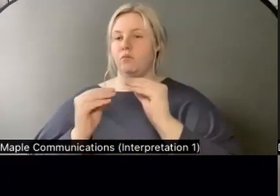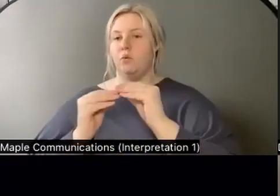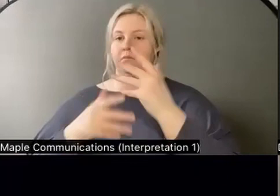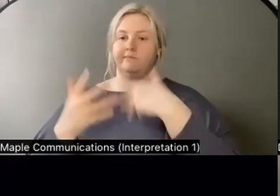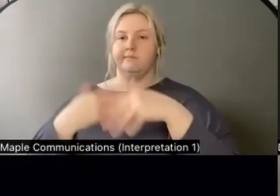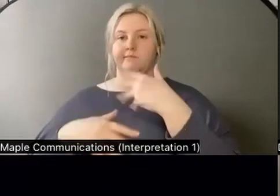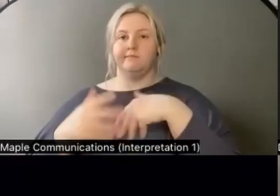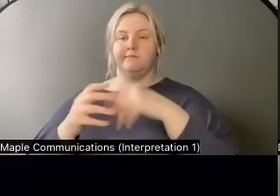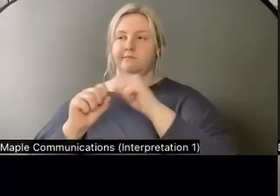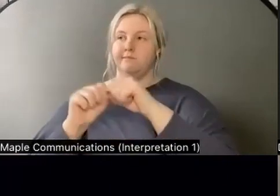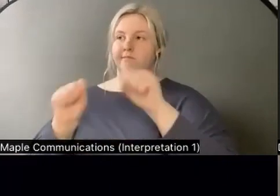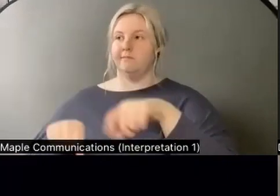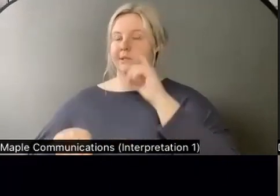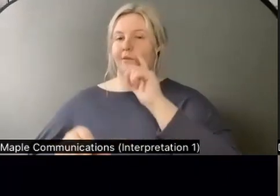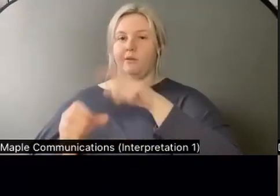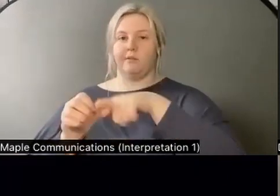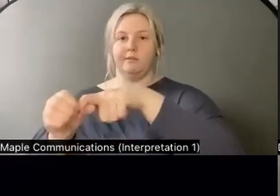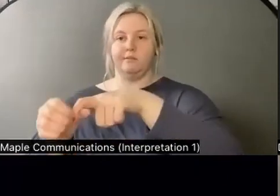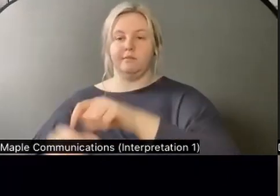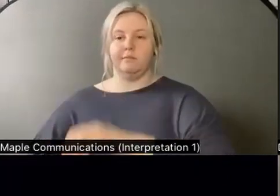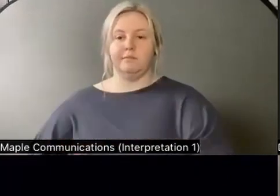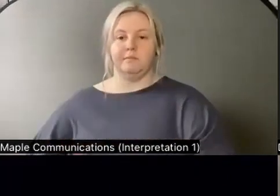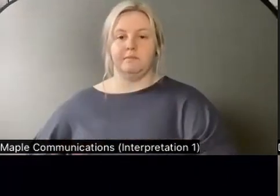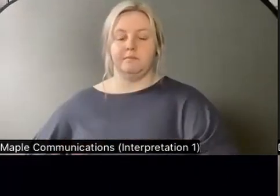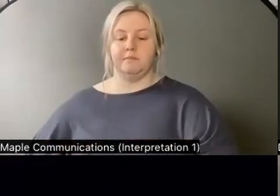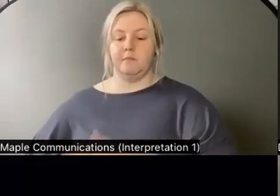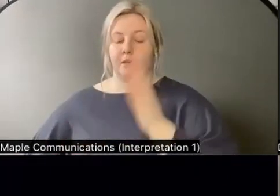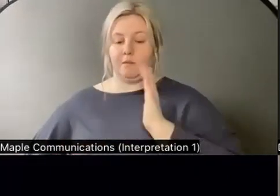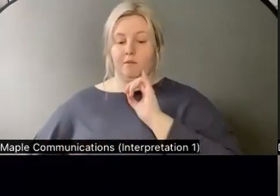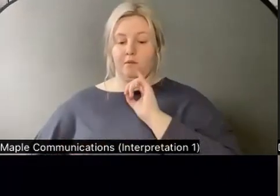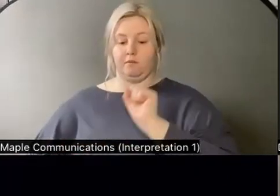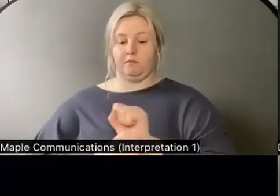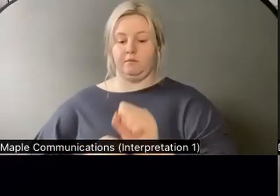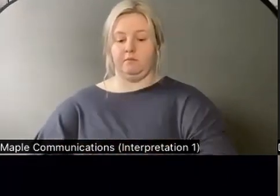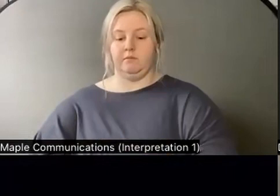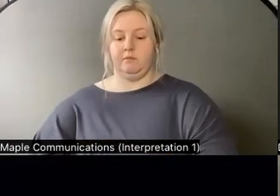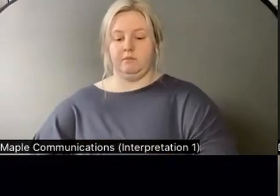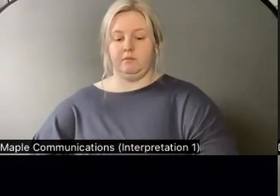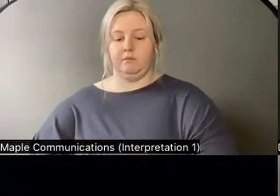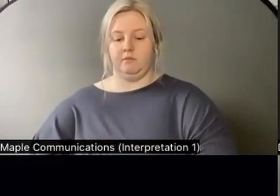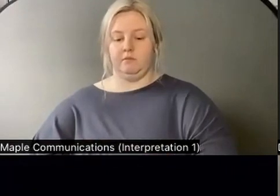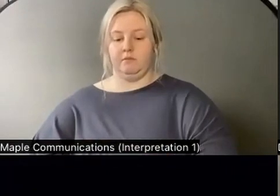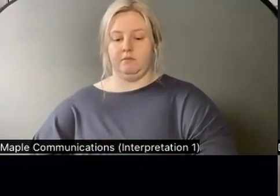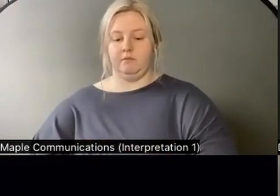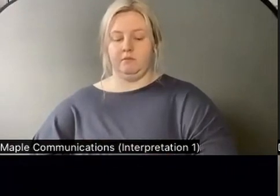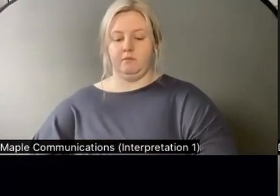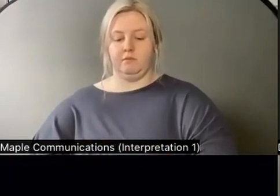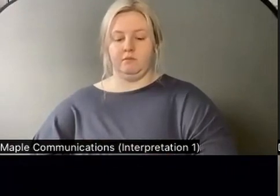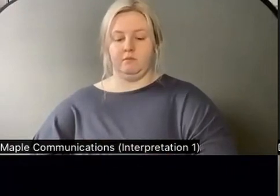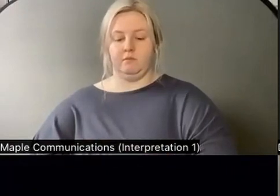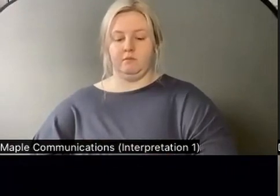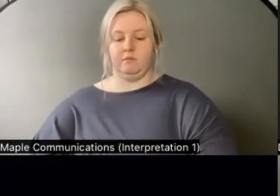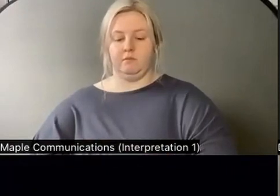capitalism. While it obviously was never socialist, he identifies a market shift that altered society in many significant